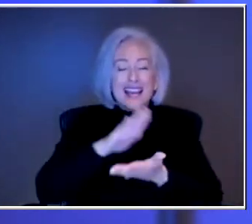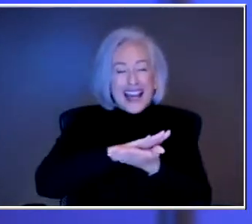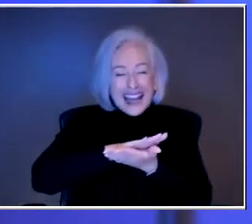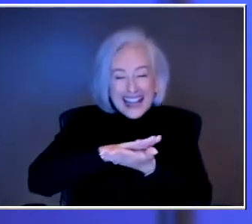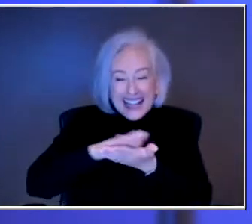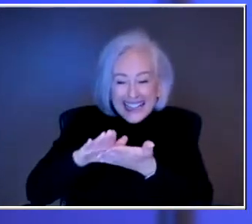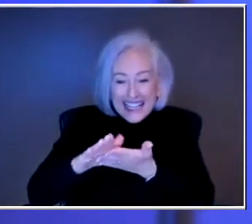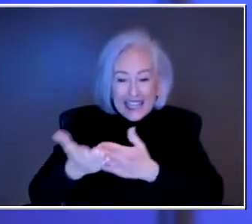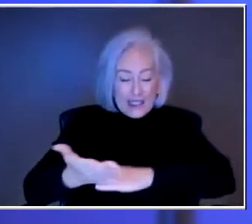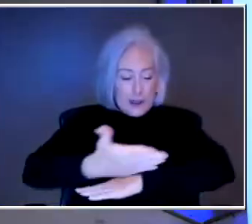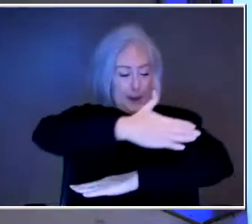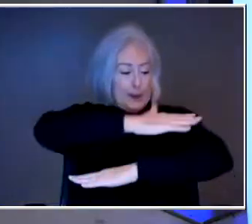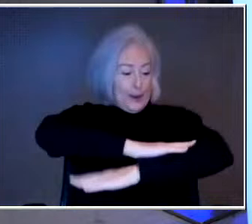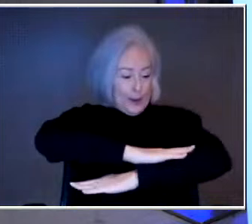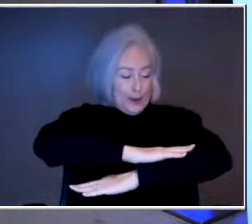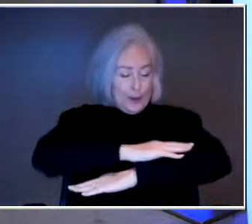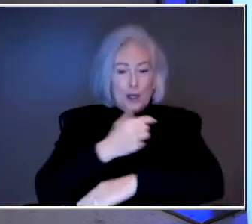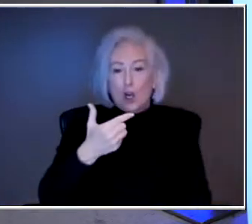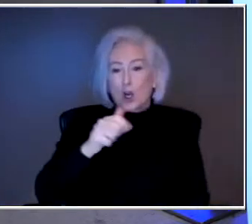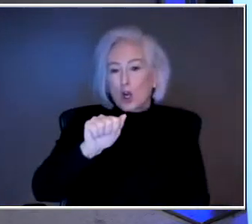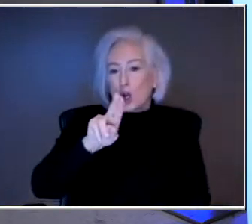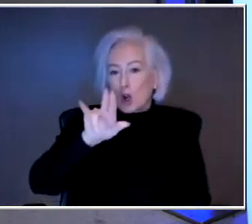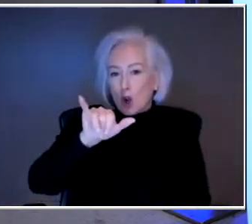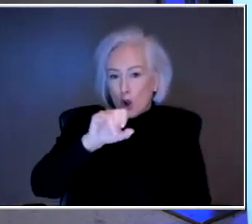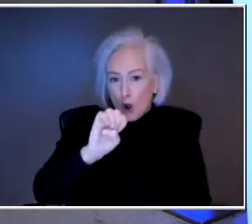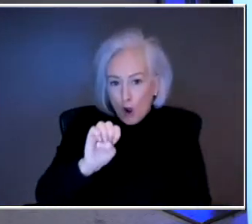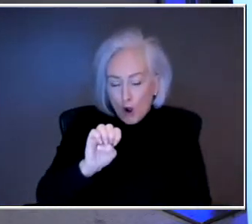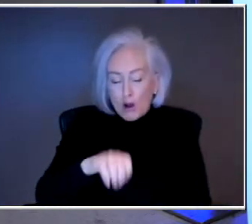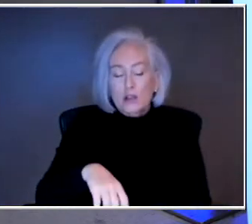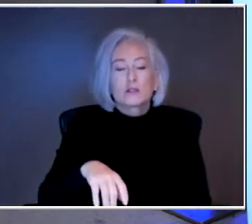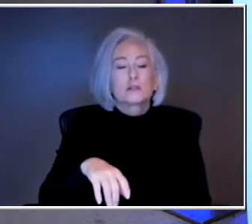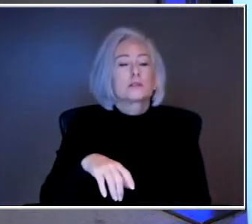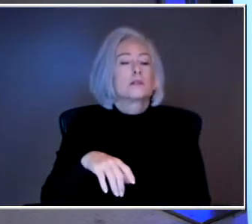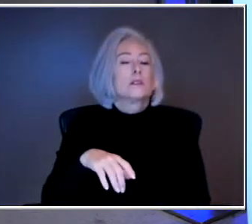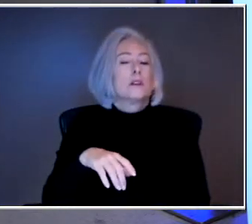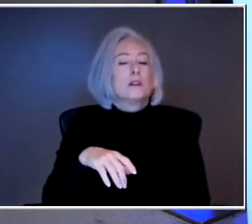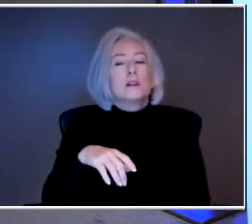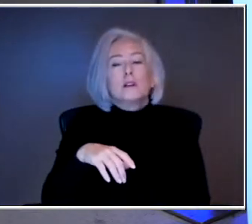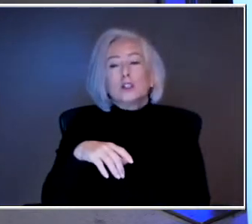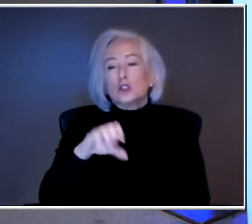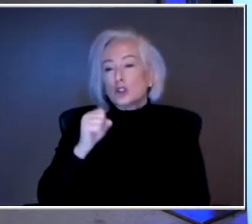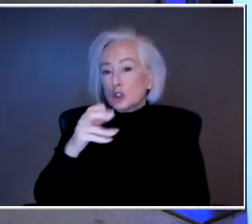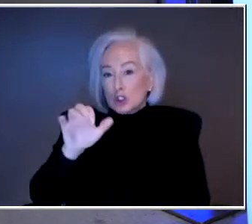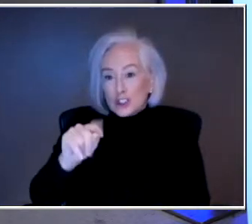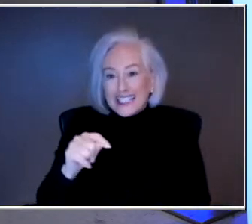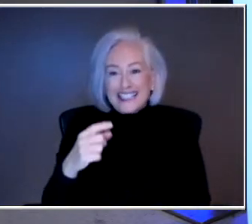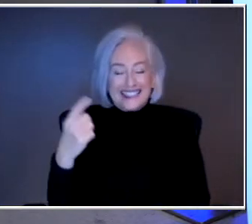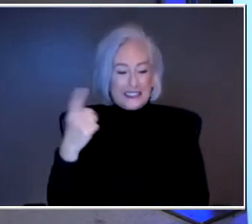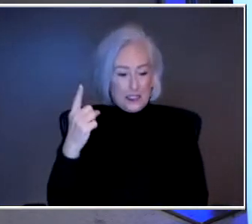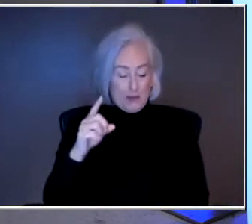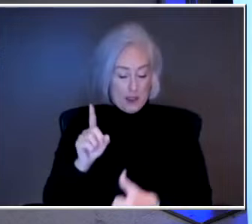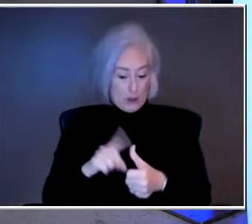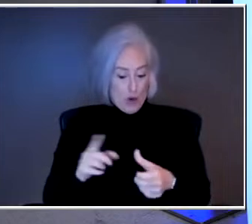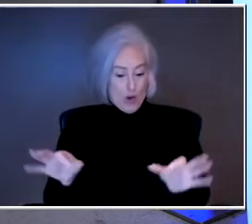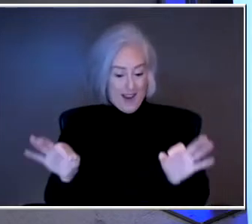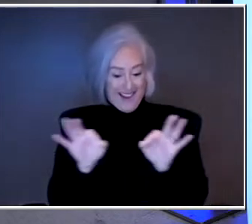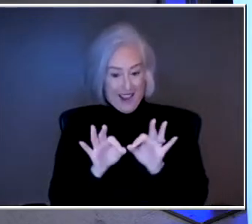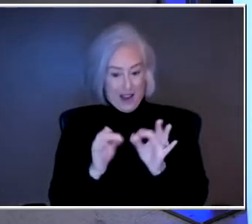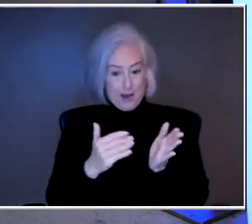clean and dry. Okay, so I hear you stop the burn, the flame, whatever it is, cool it down with water, not ice it. Yep, correct. And